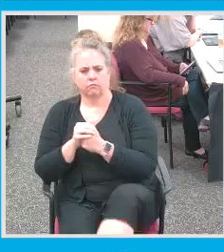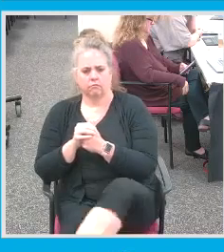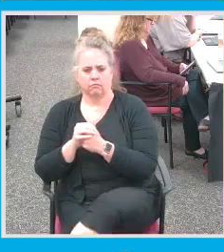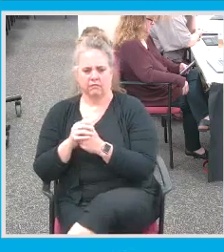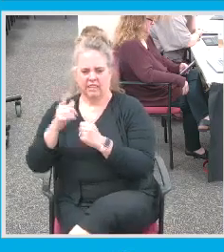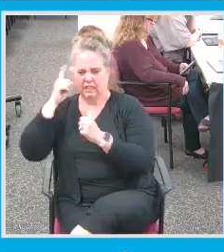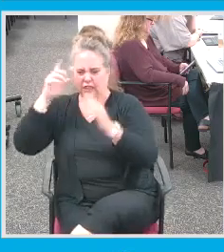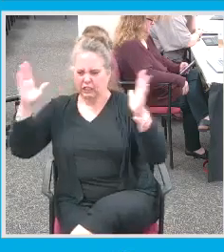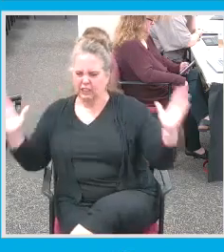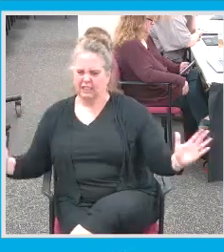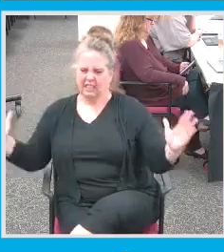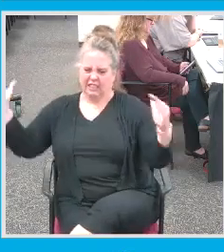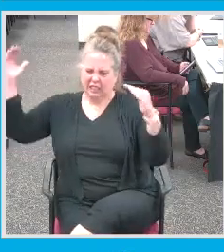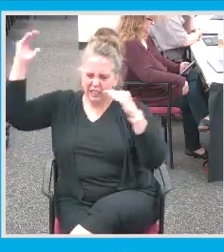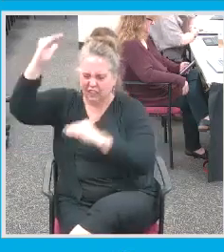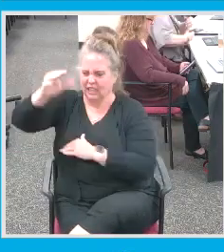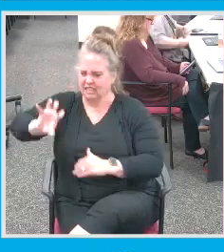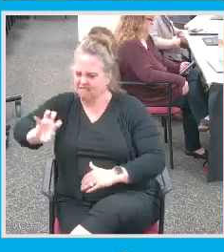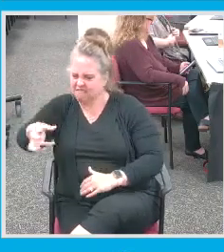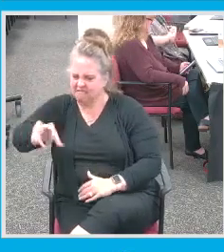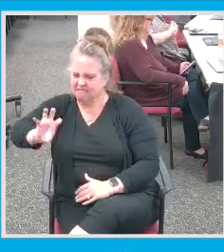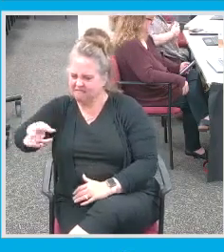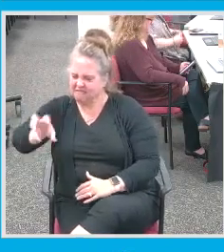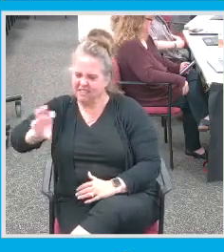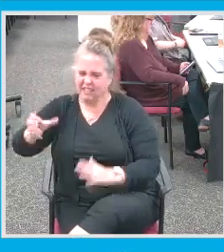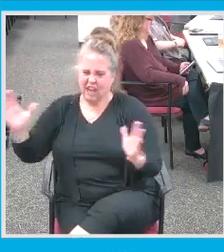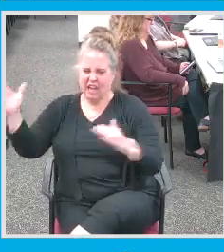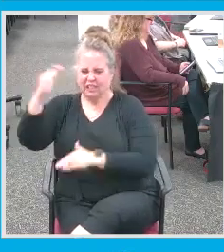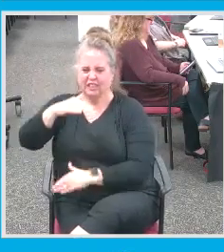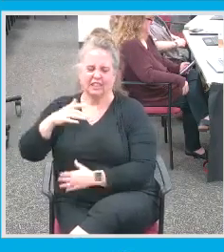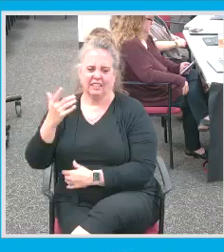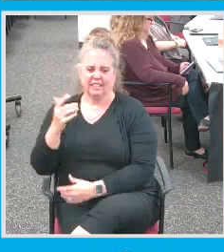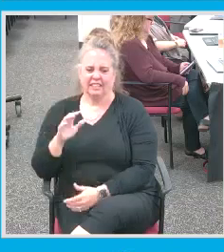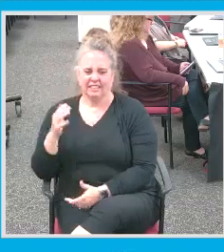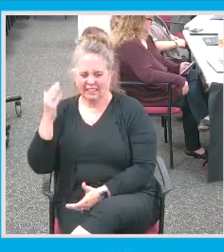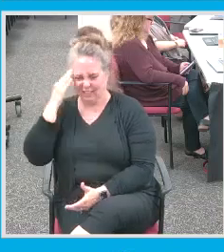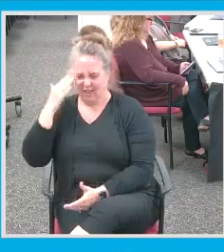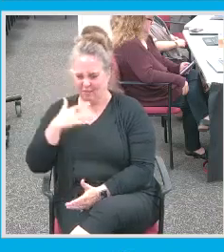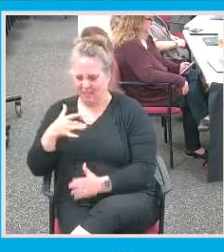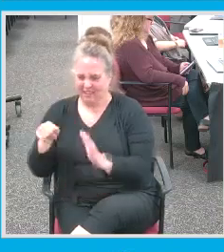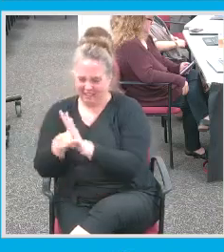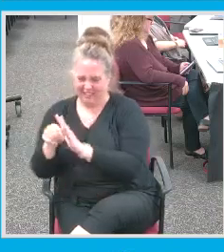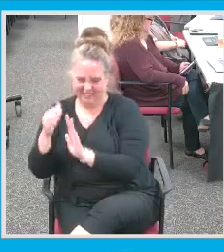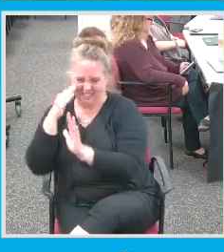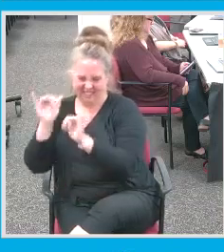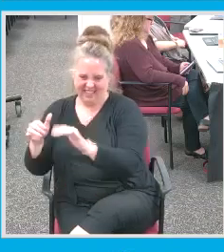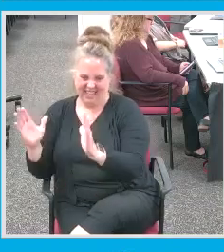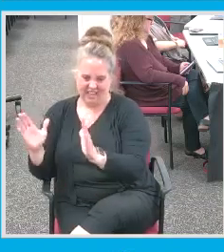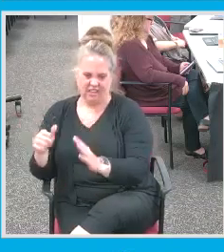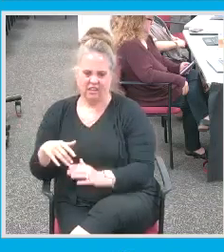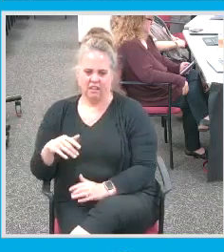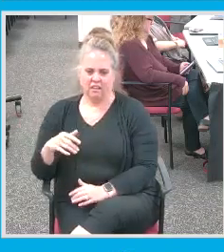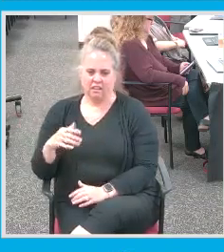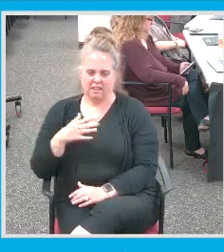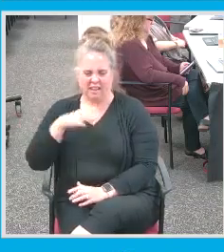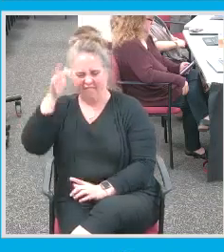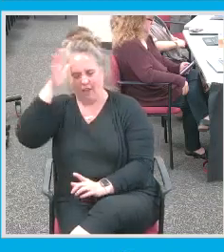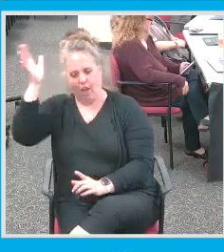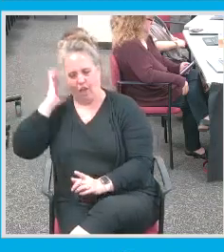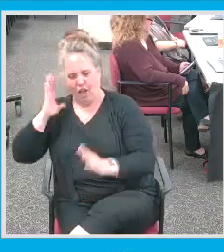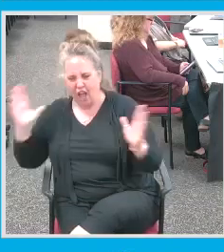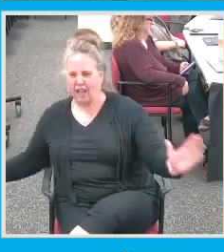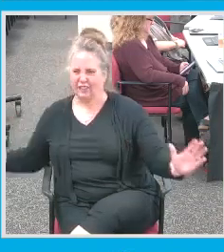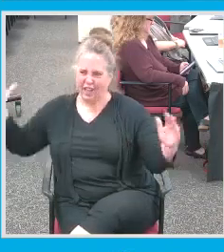really long time to get into, that are usually like in the basement den. That's where my dad's was anyways.